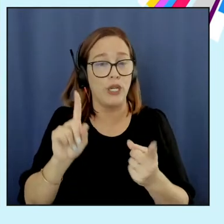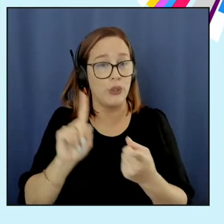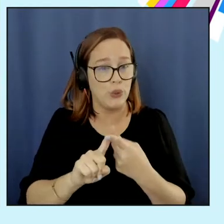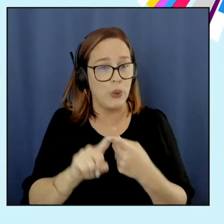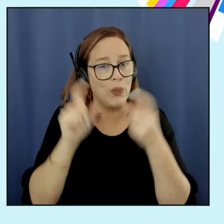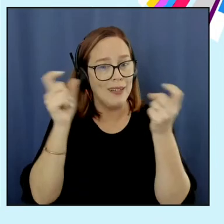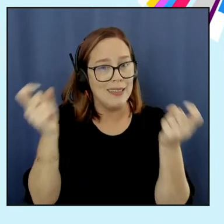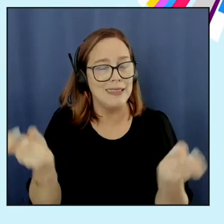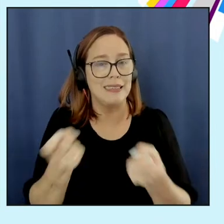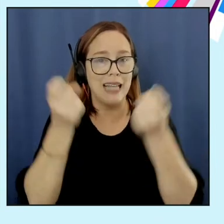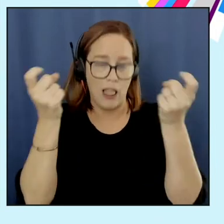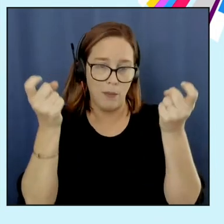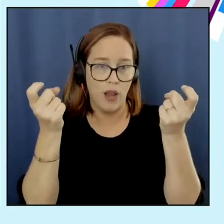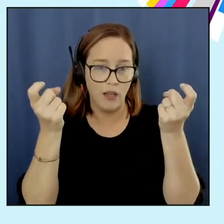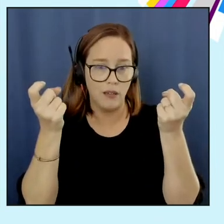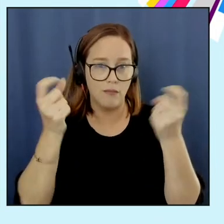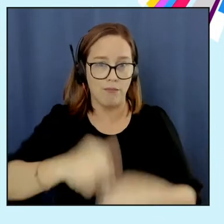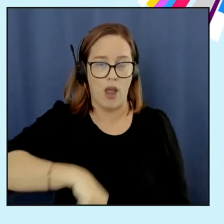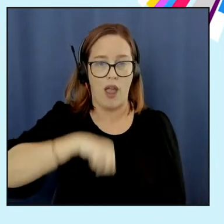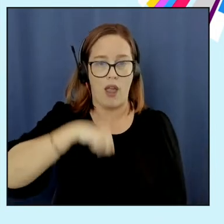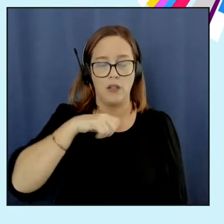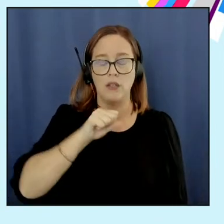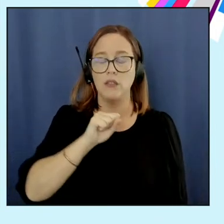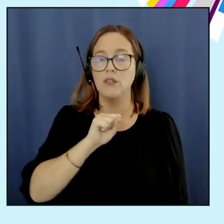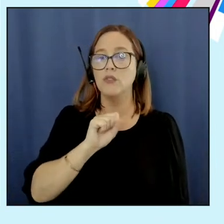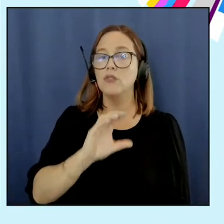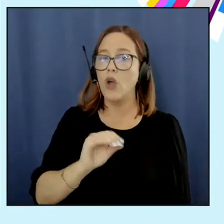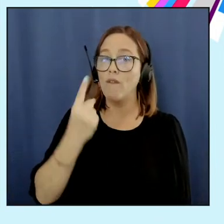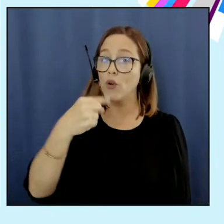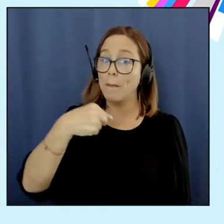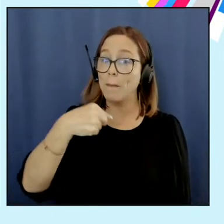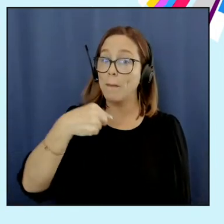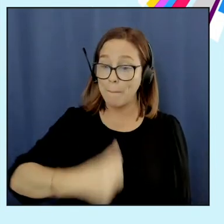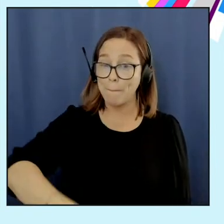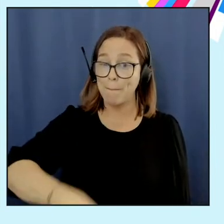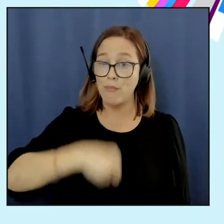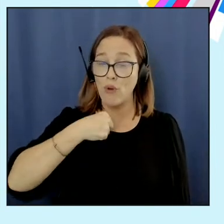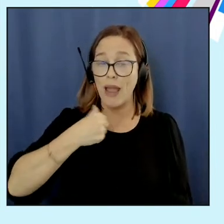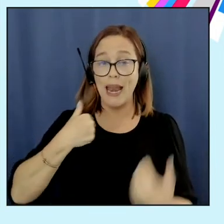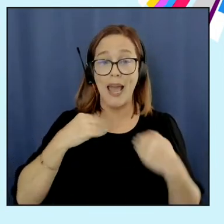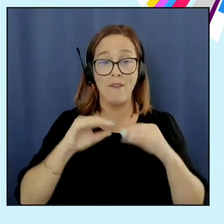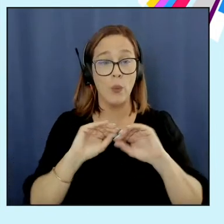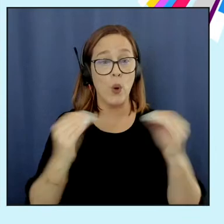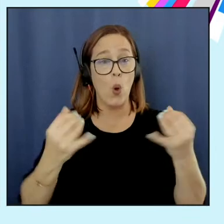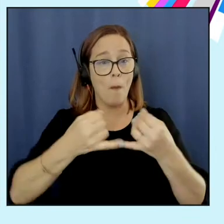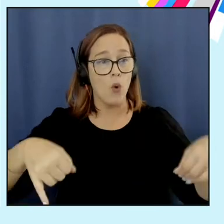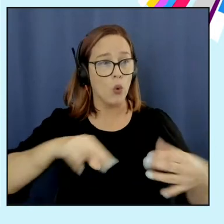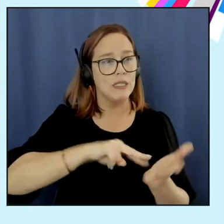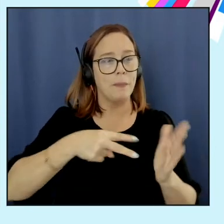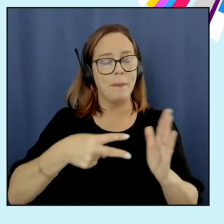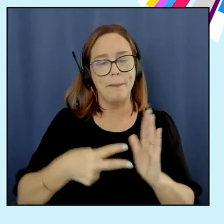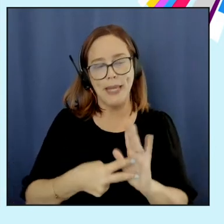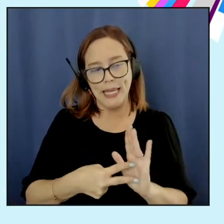celebrate Pride. So for me, Pride Has No Borders means that